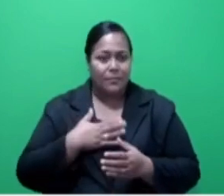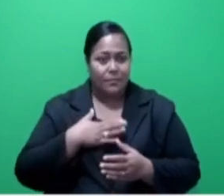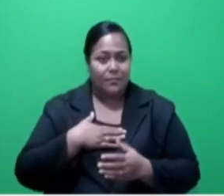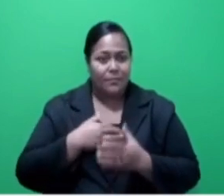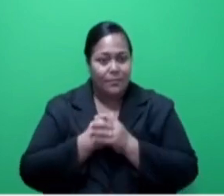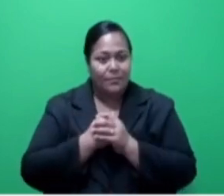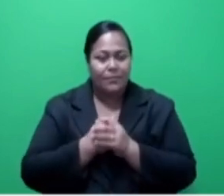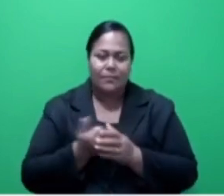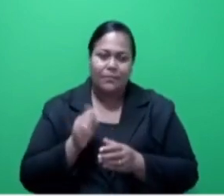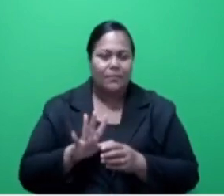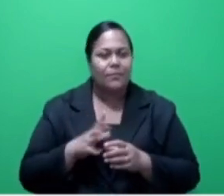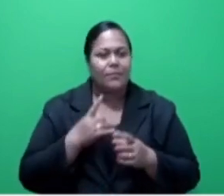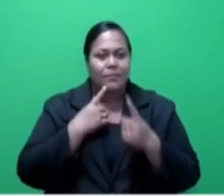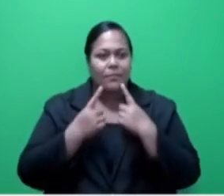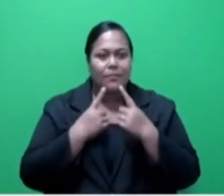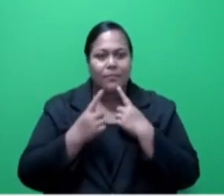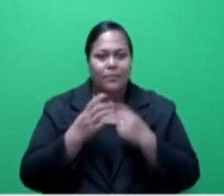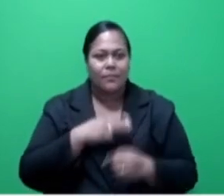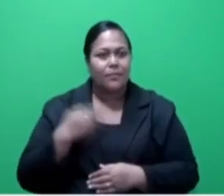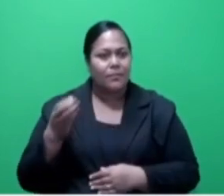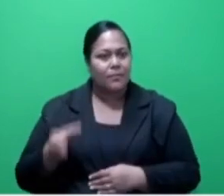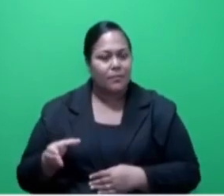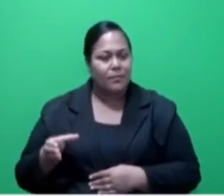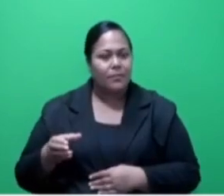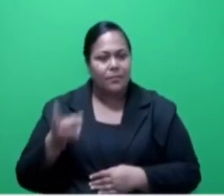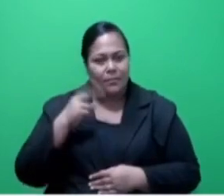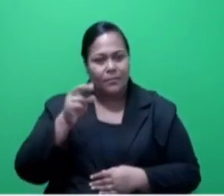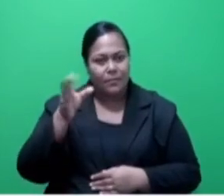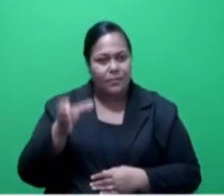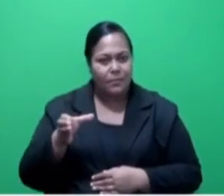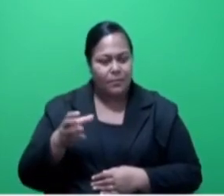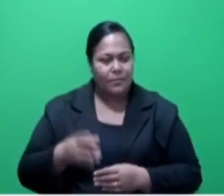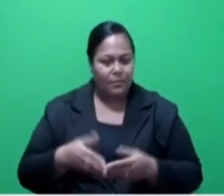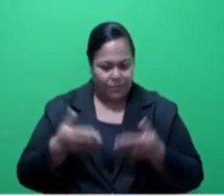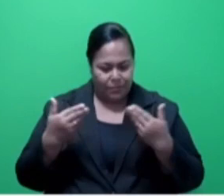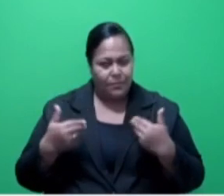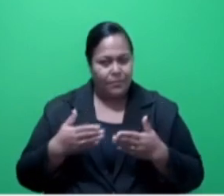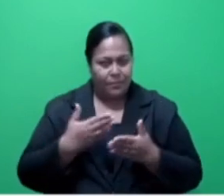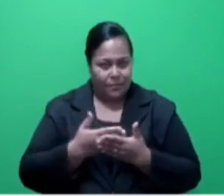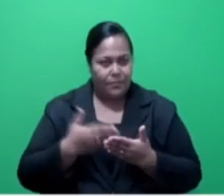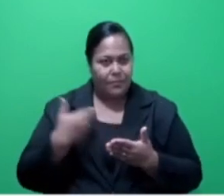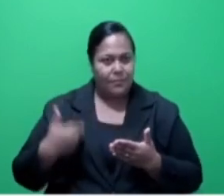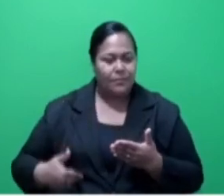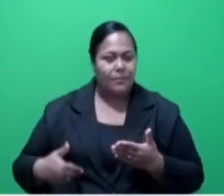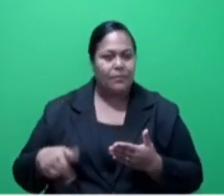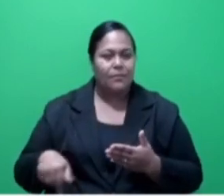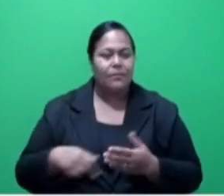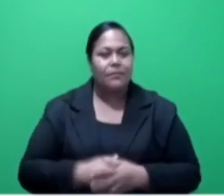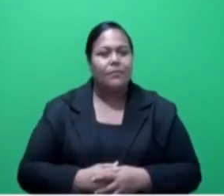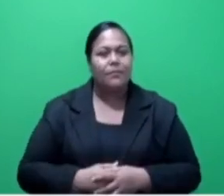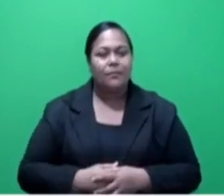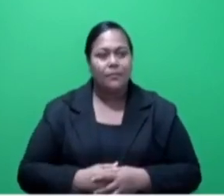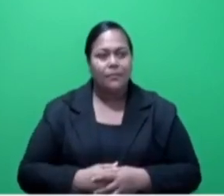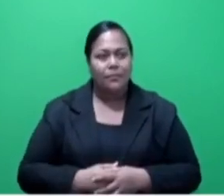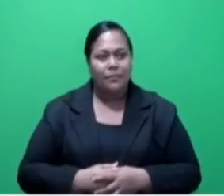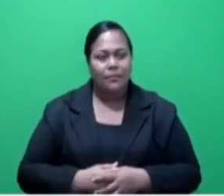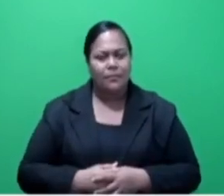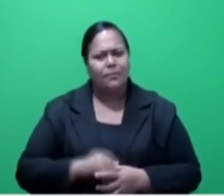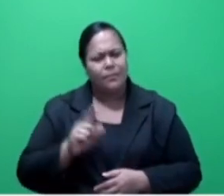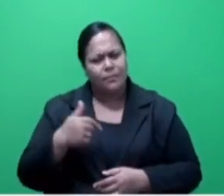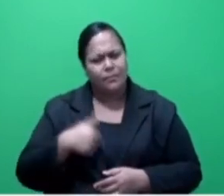the ministers and the speakers from this side of Parliament. It would appear, if you were to analyse what the opposition is